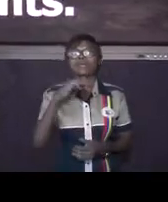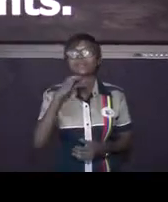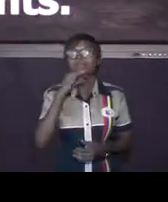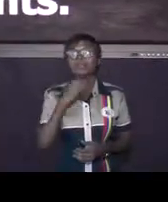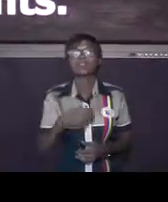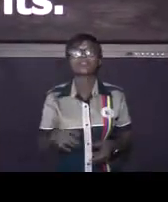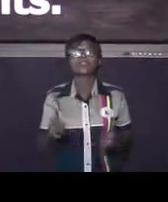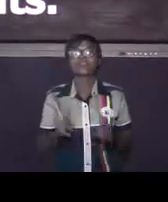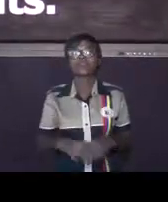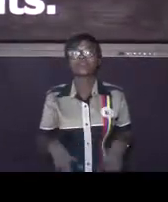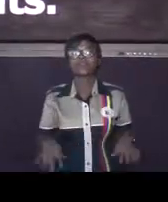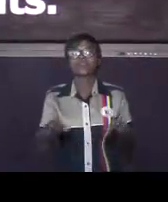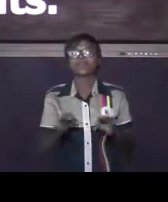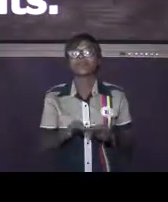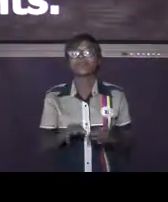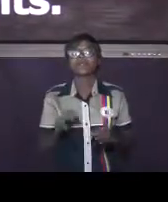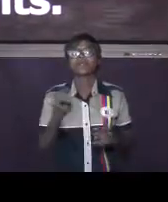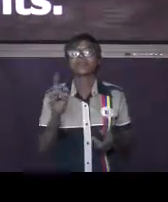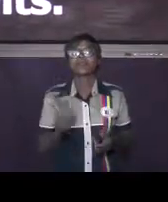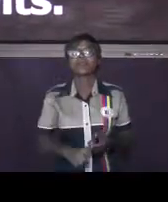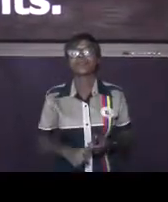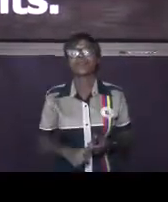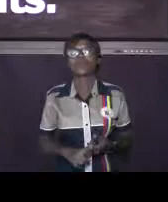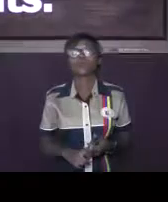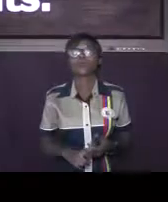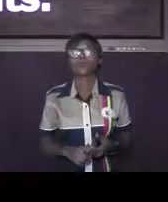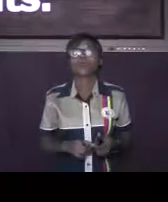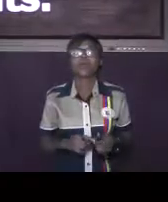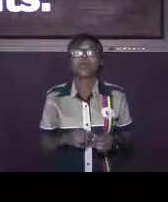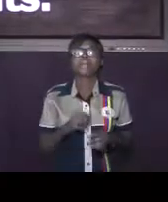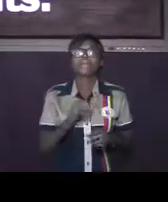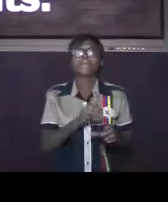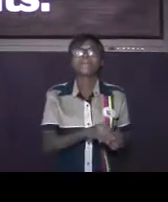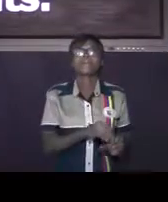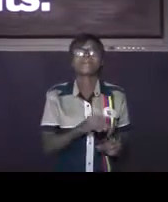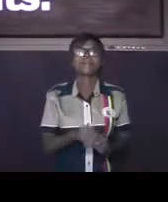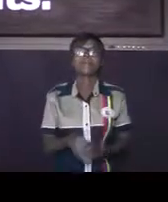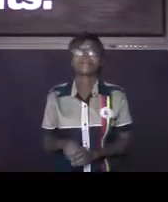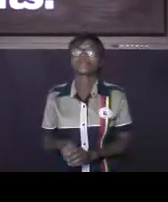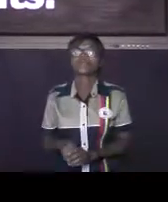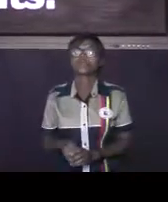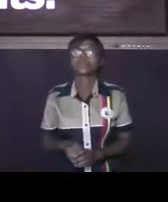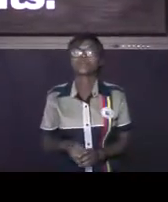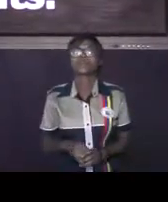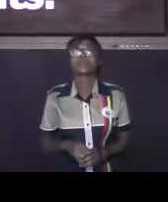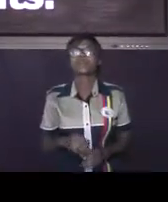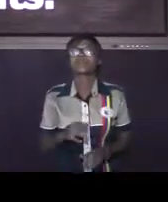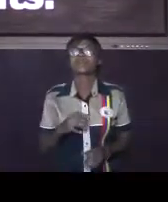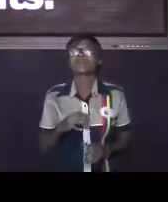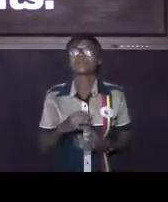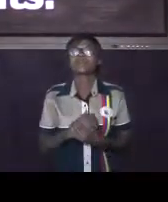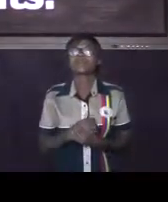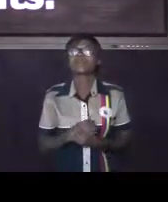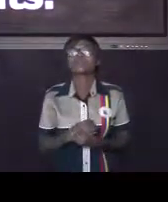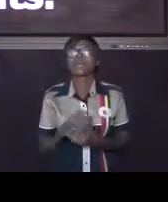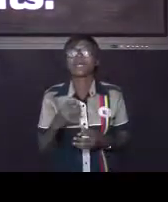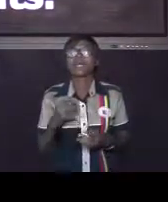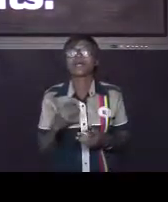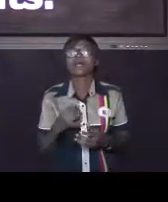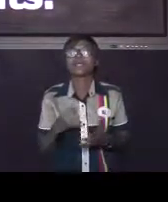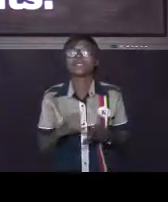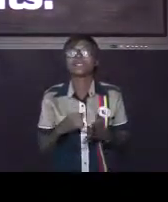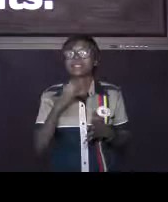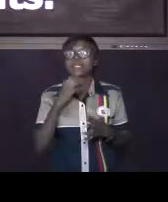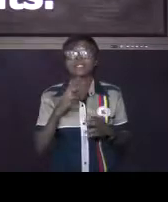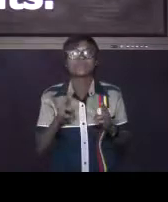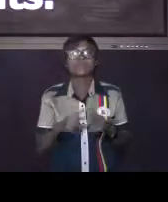also constitutes as one of the constitute of a climate. Light